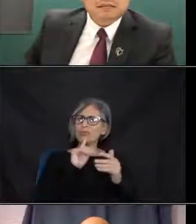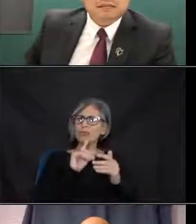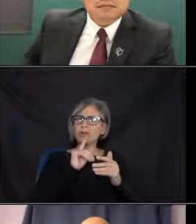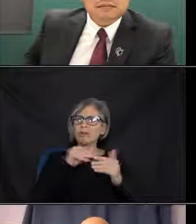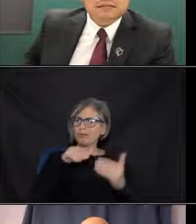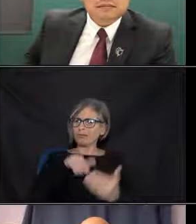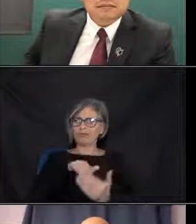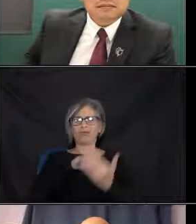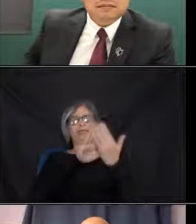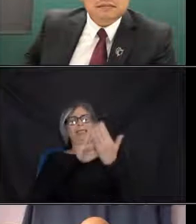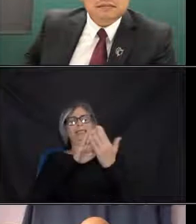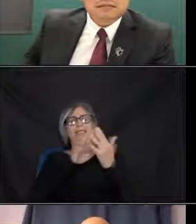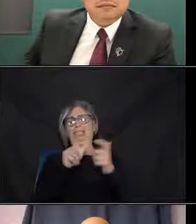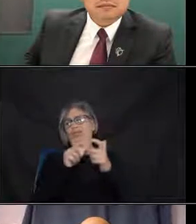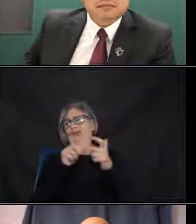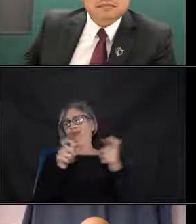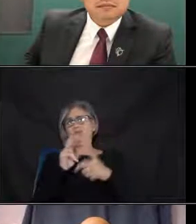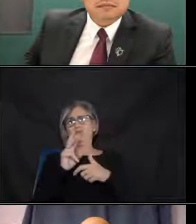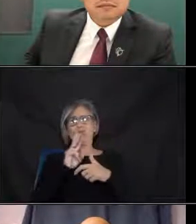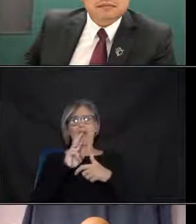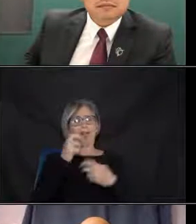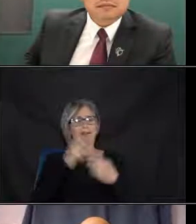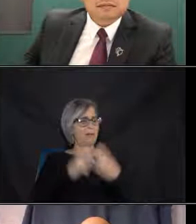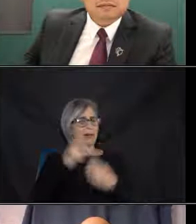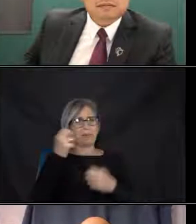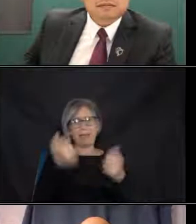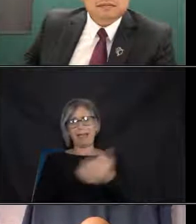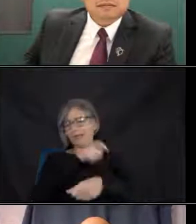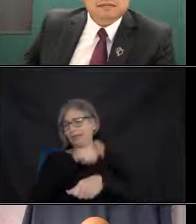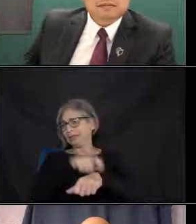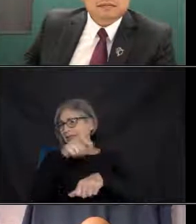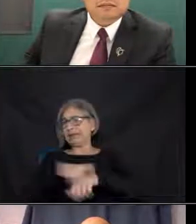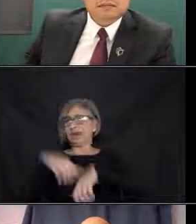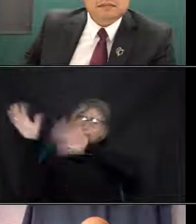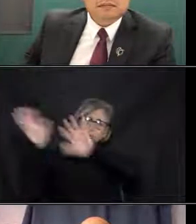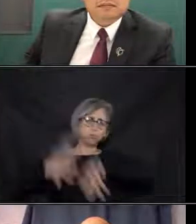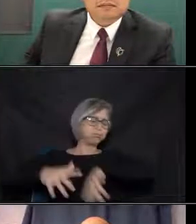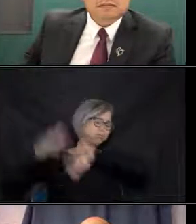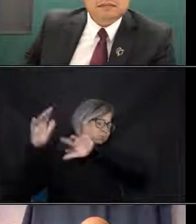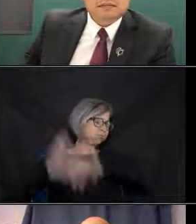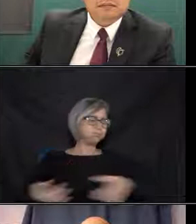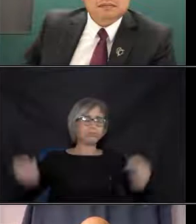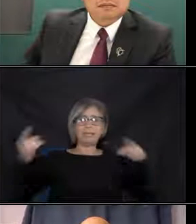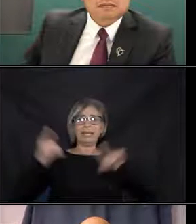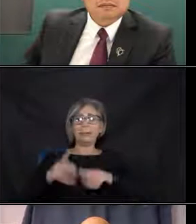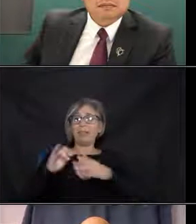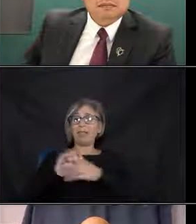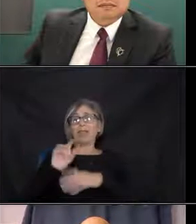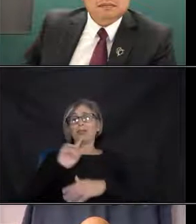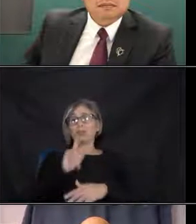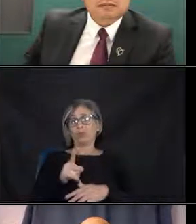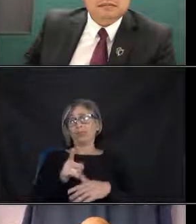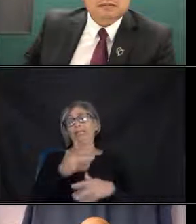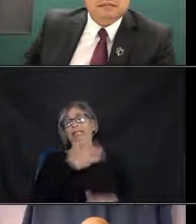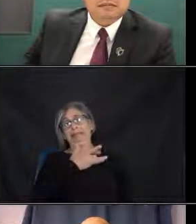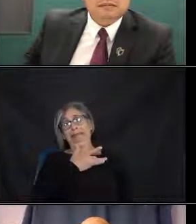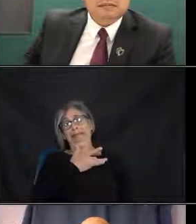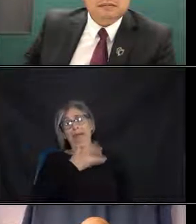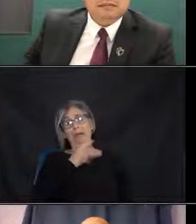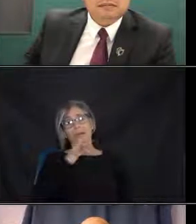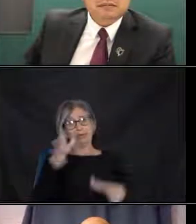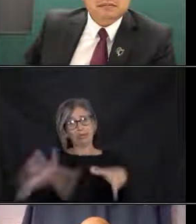facing major water issues whenever there is a rain event. So that is something that I really want to, you know,